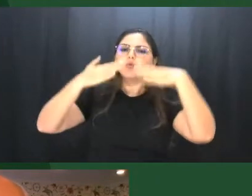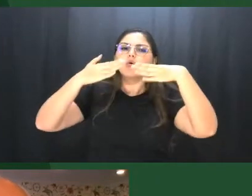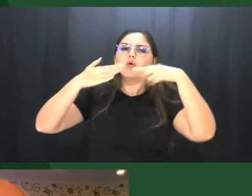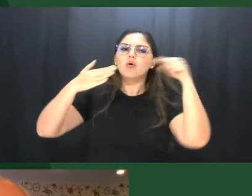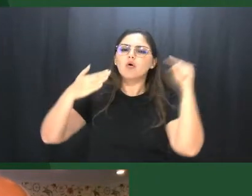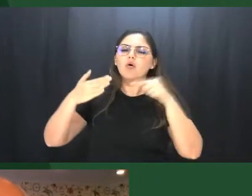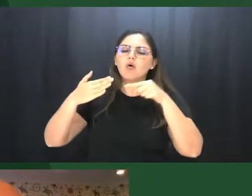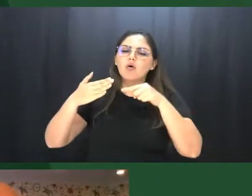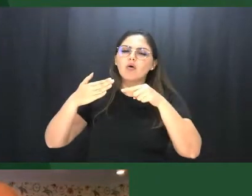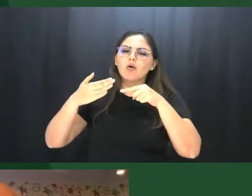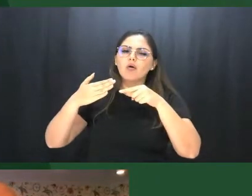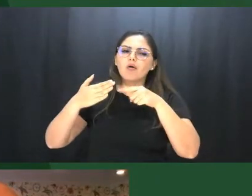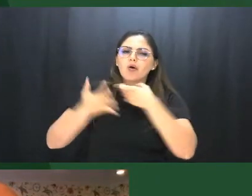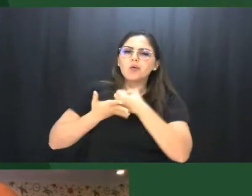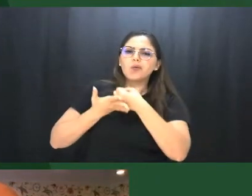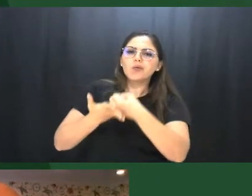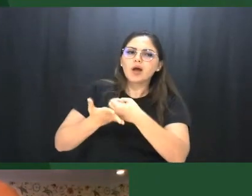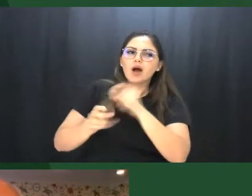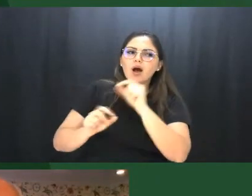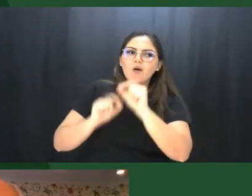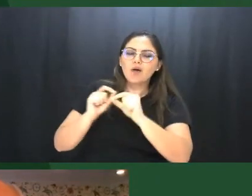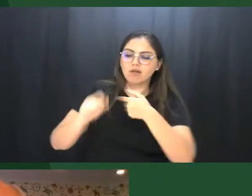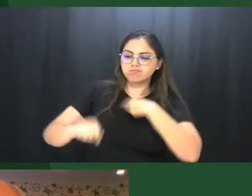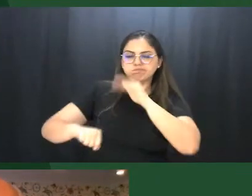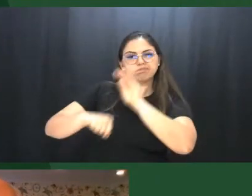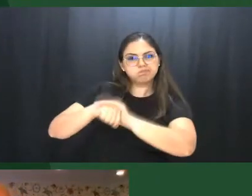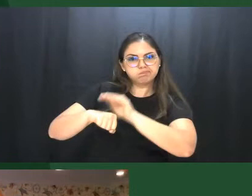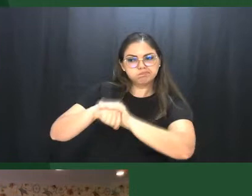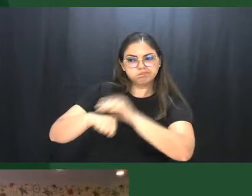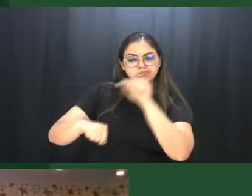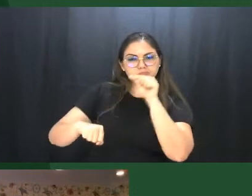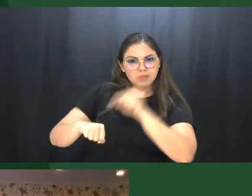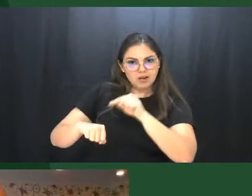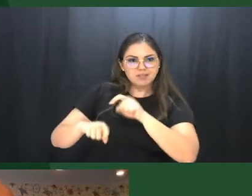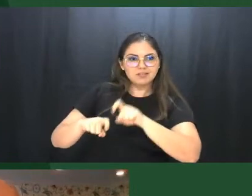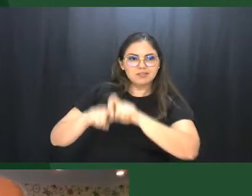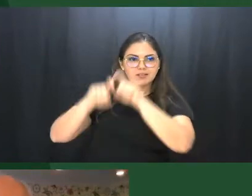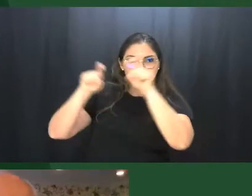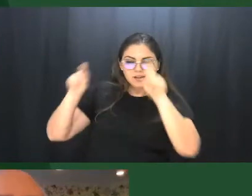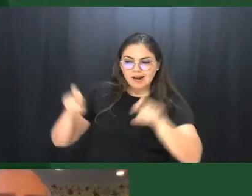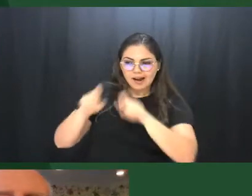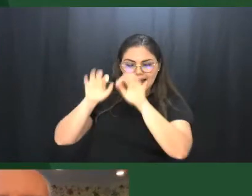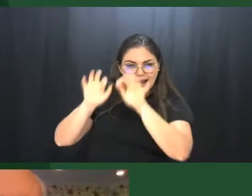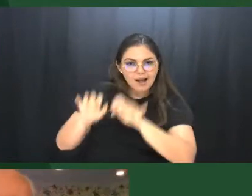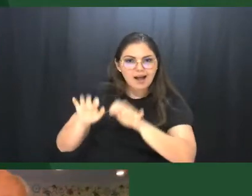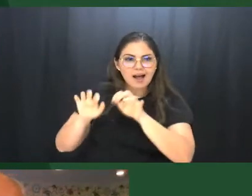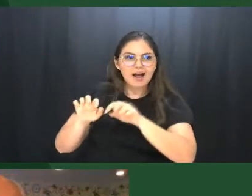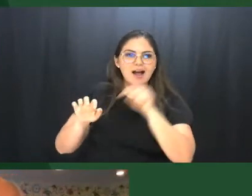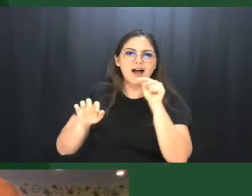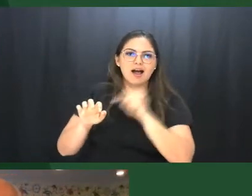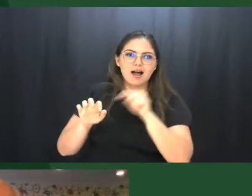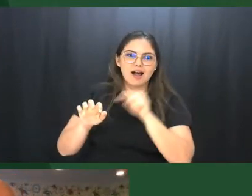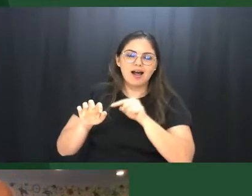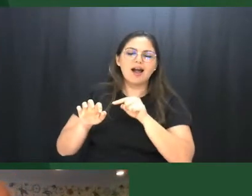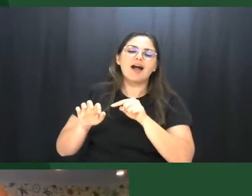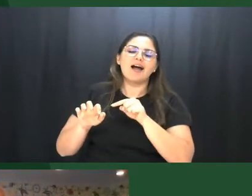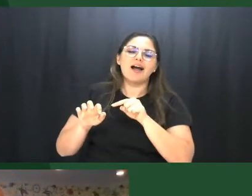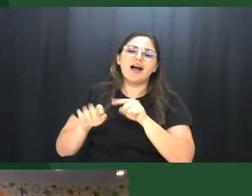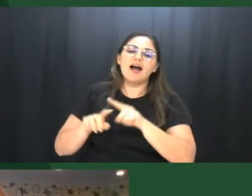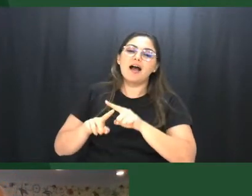agree. High computer, high. Yes, you are right. Visualization for me is a really